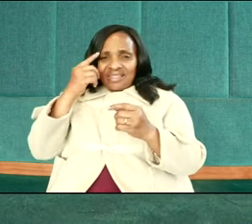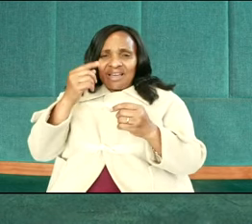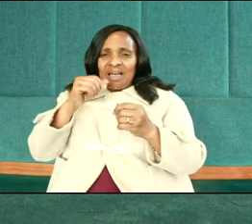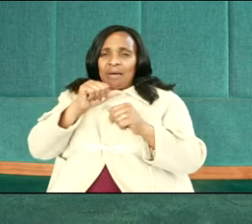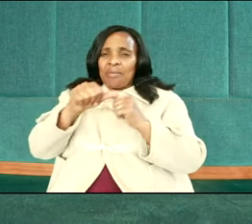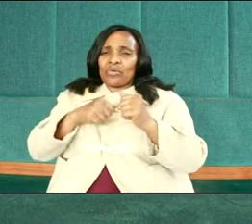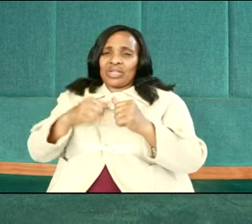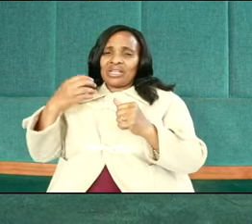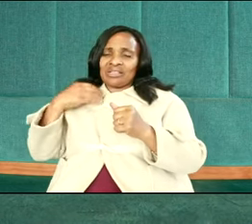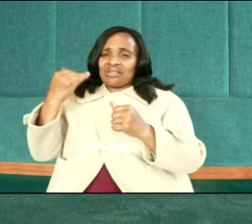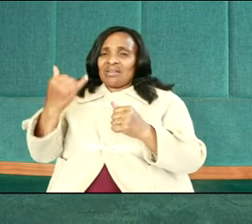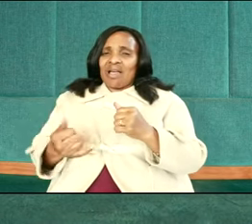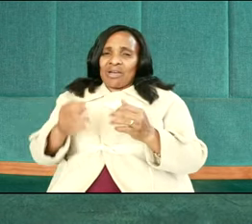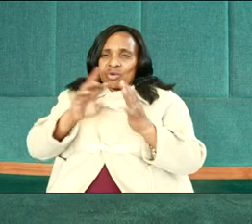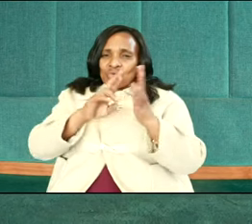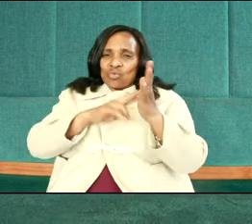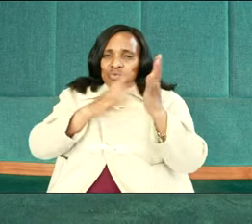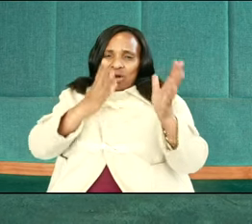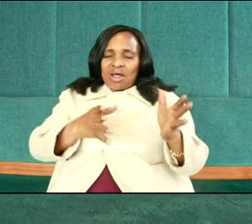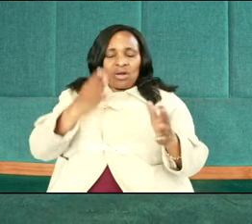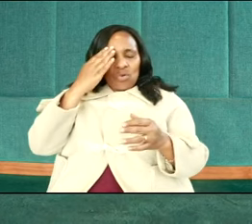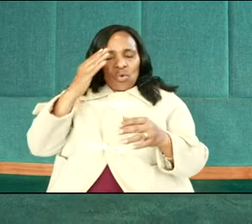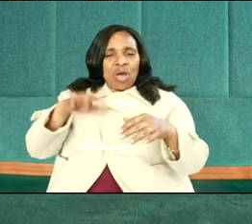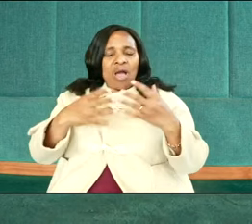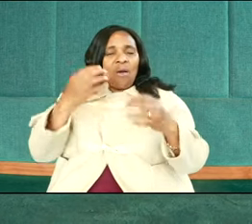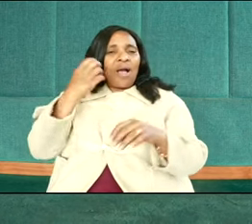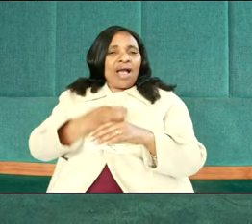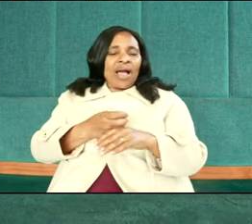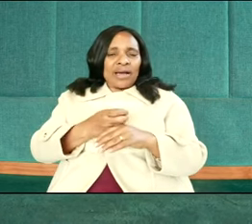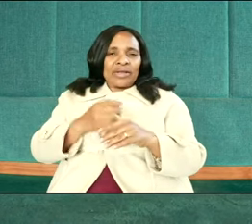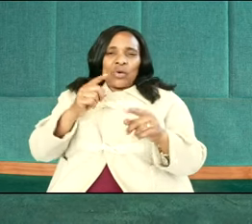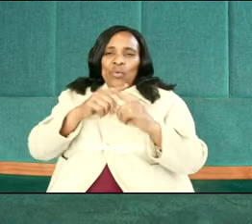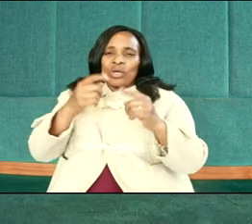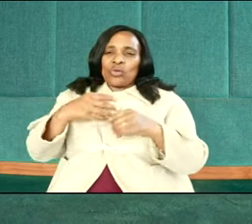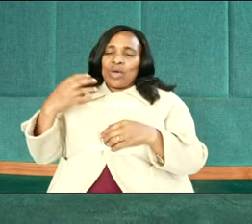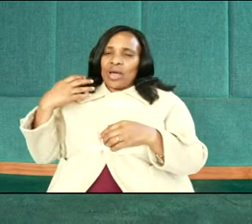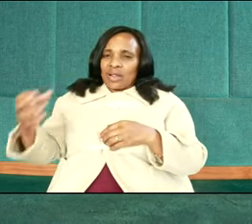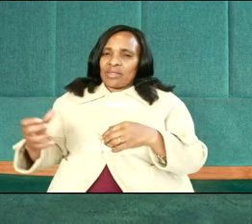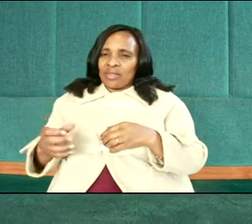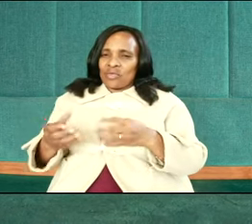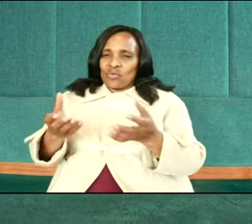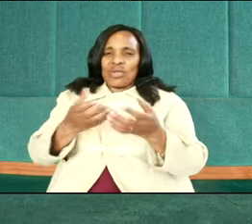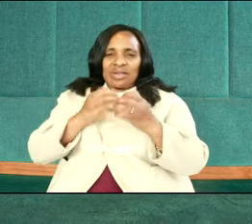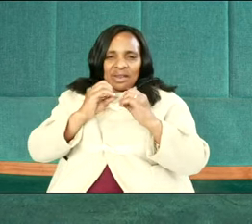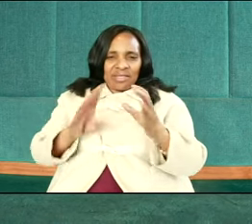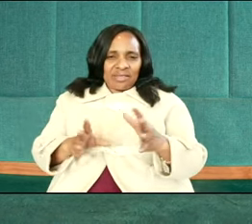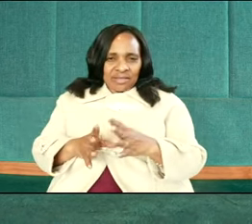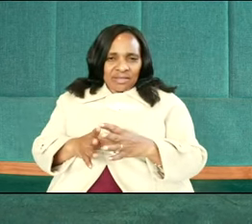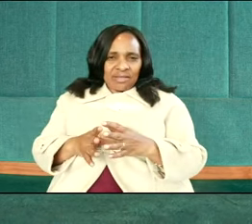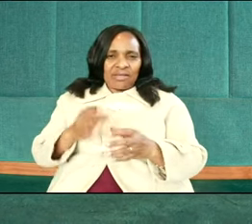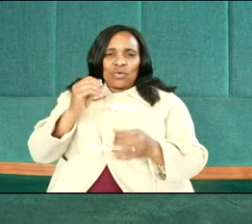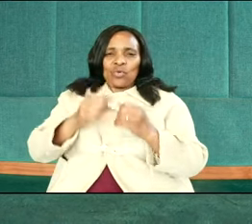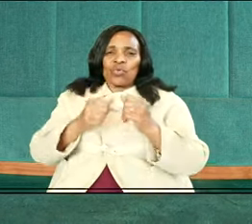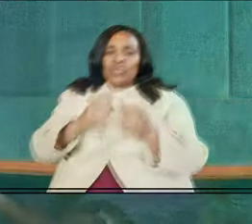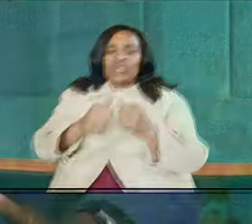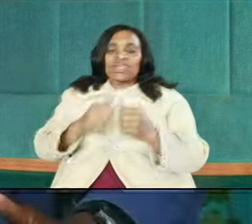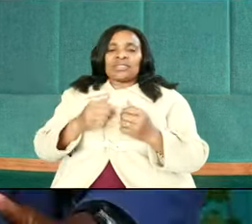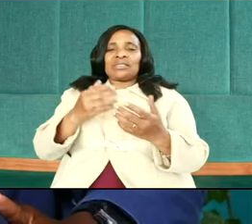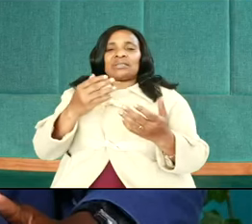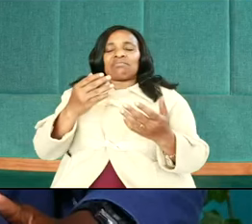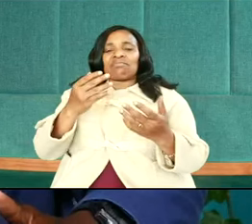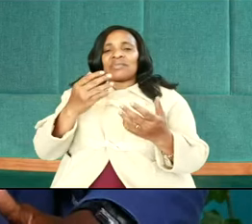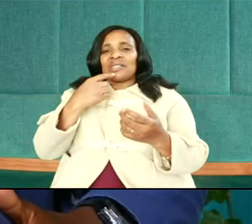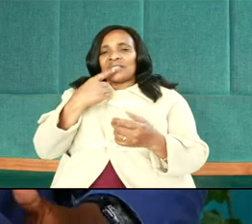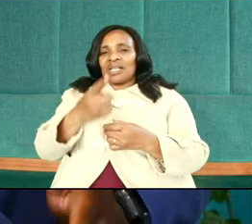ruler. You know how hard it is to serve God when you're wealthy and you need nothing? Which I think is what you gentlemen are really saying, you